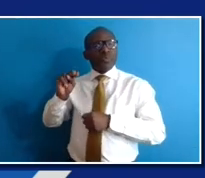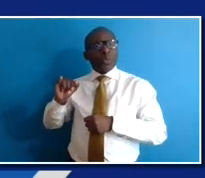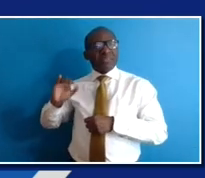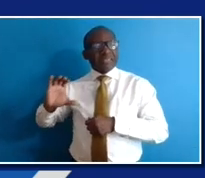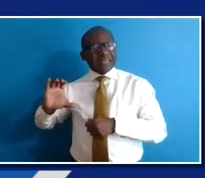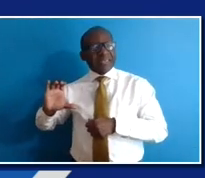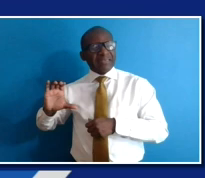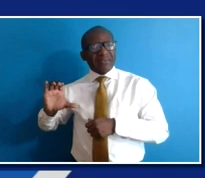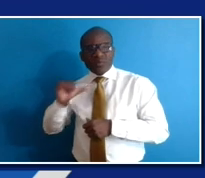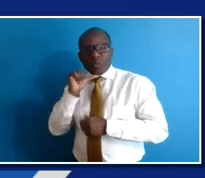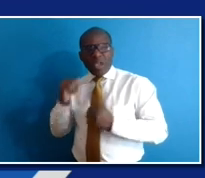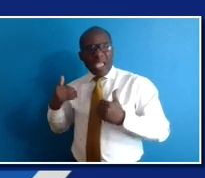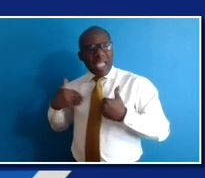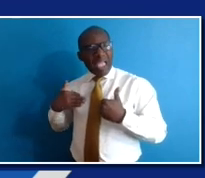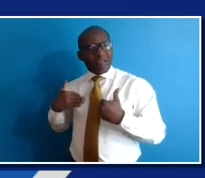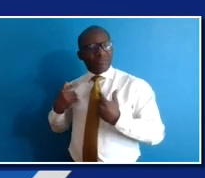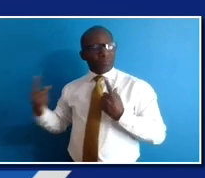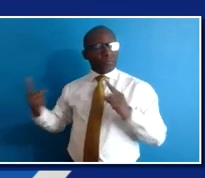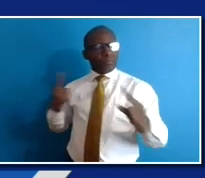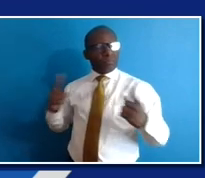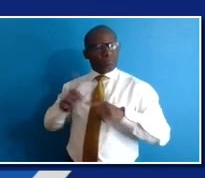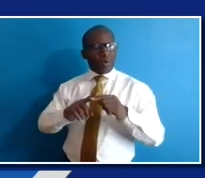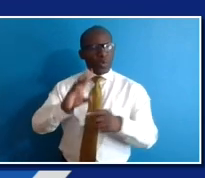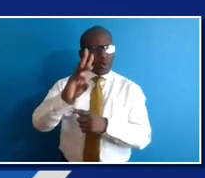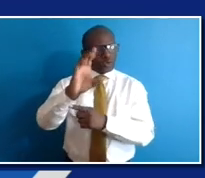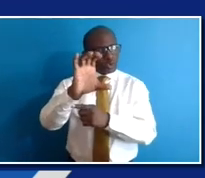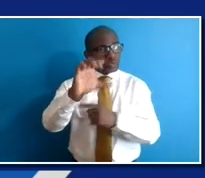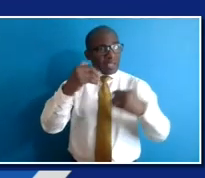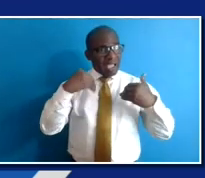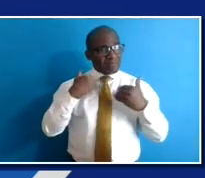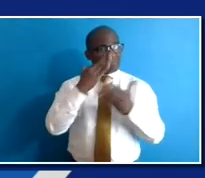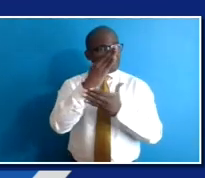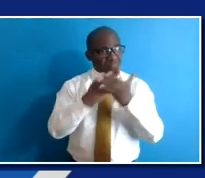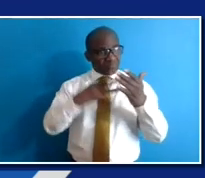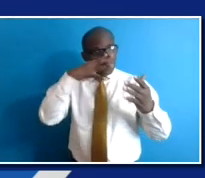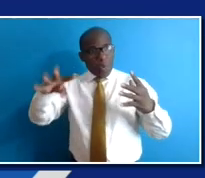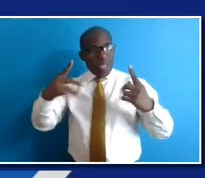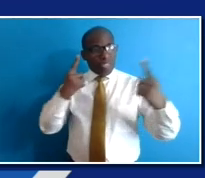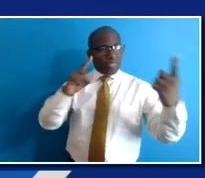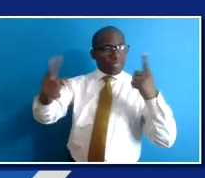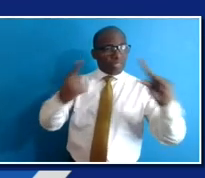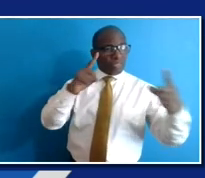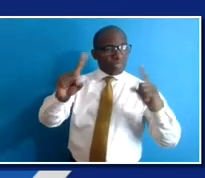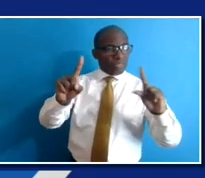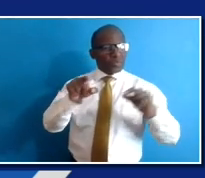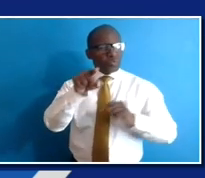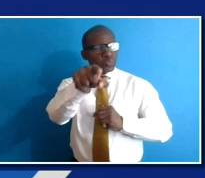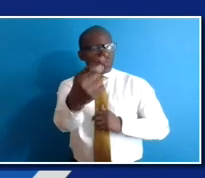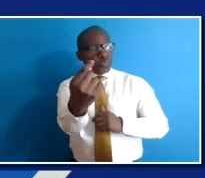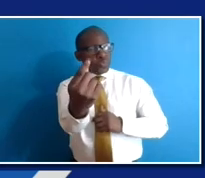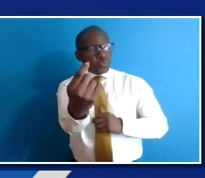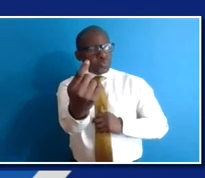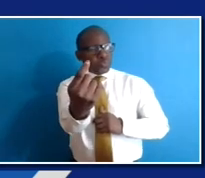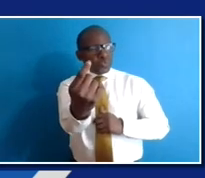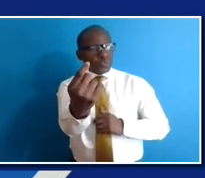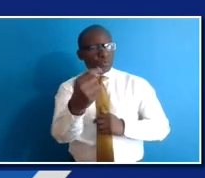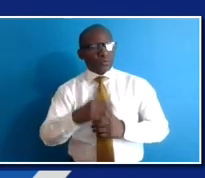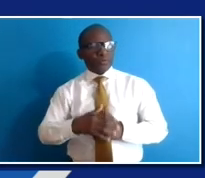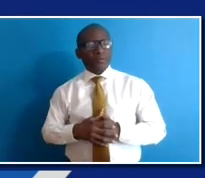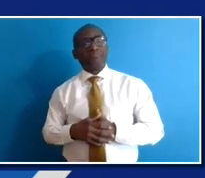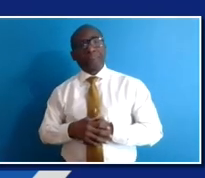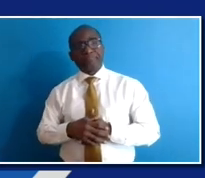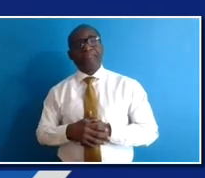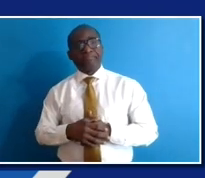do you enforce the rules? Well, there have been some examples of mask wearing and social distancing that haven't occurred